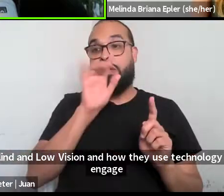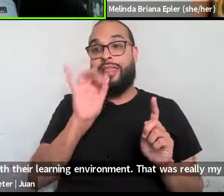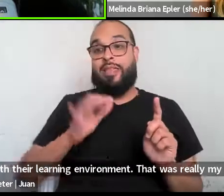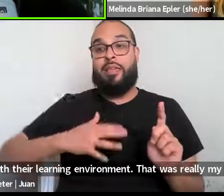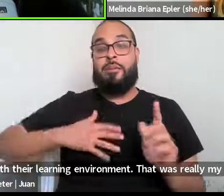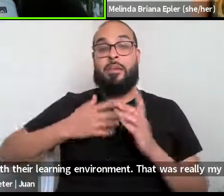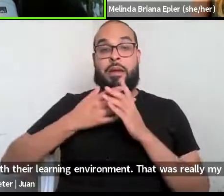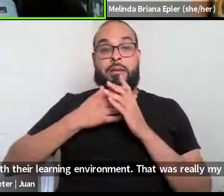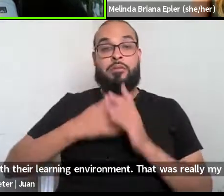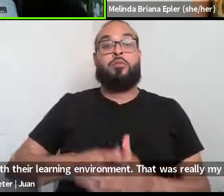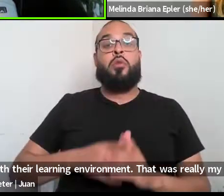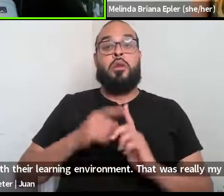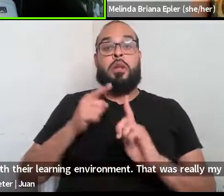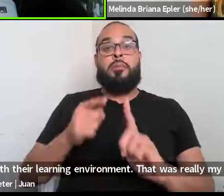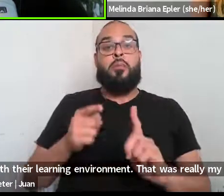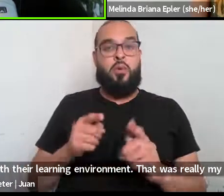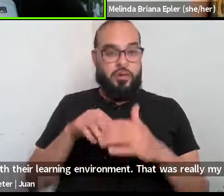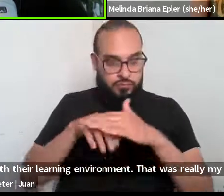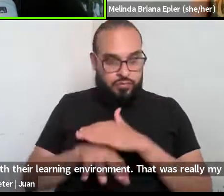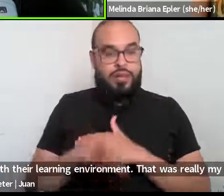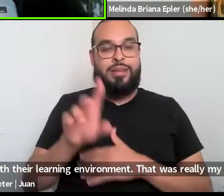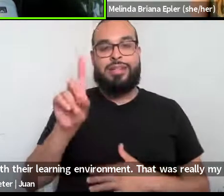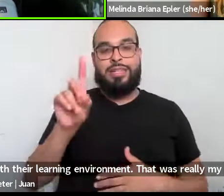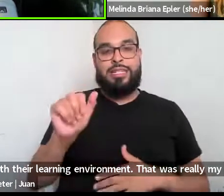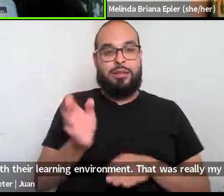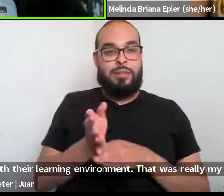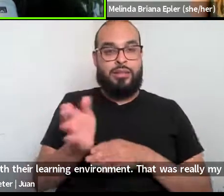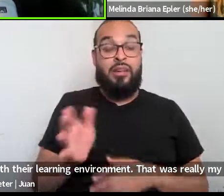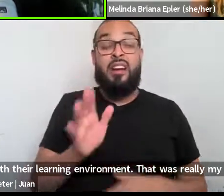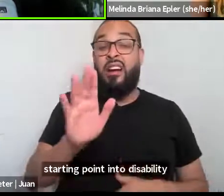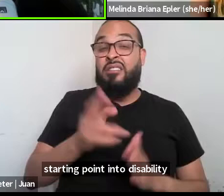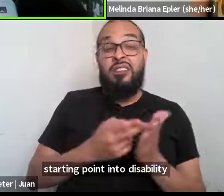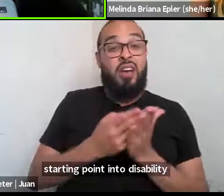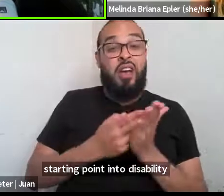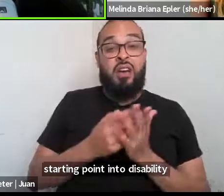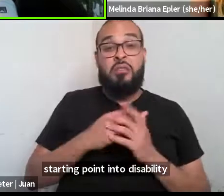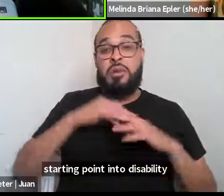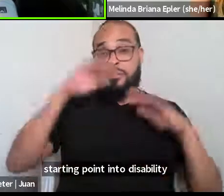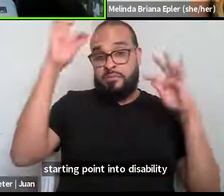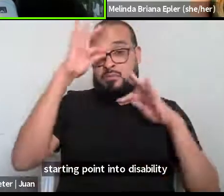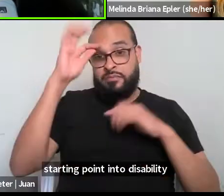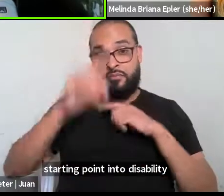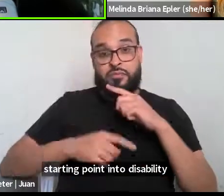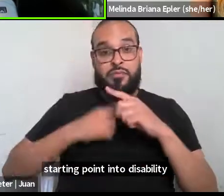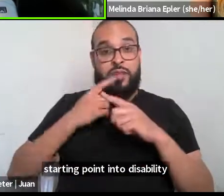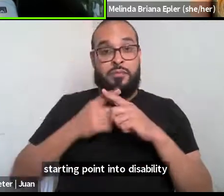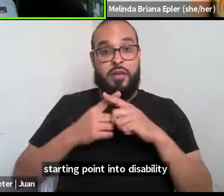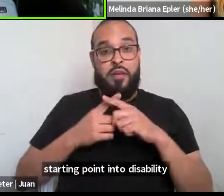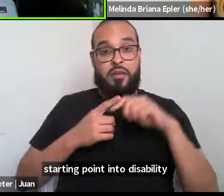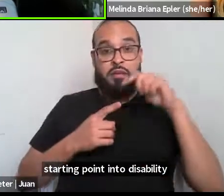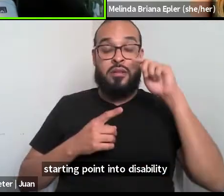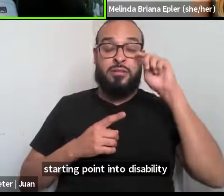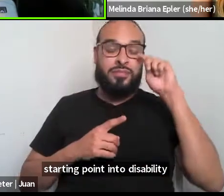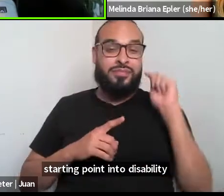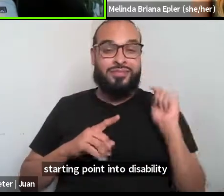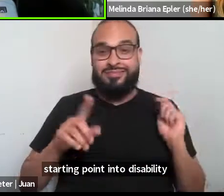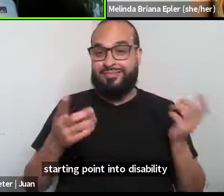into disability. And to tell you the truth, I didn't know anything about disability until